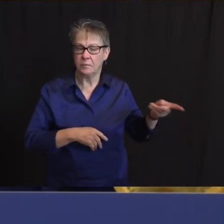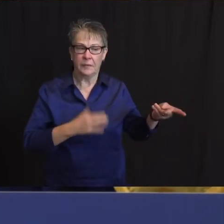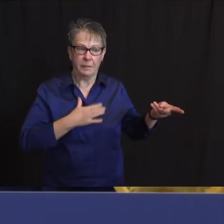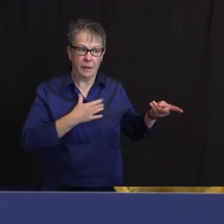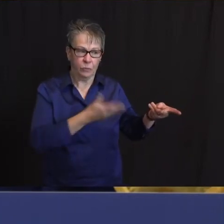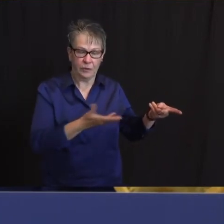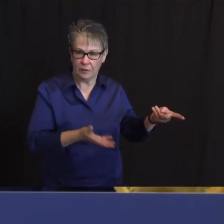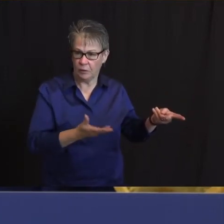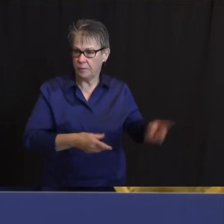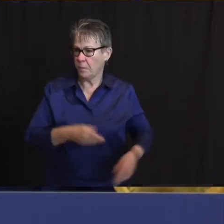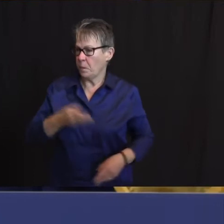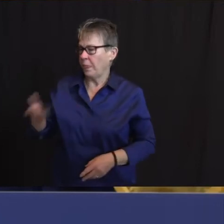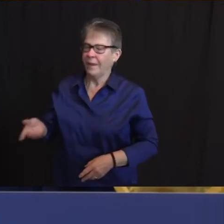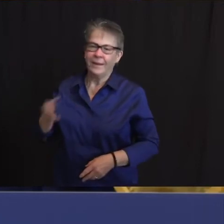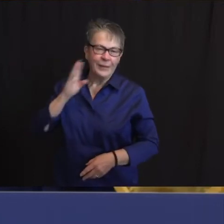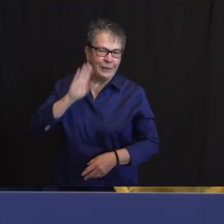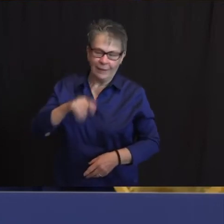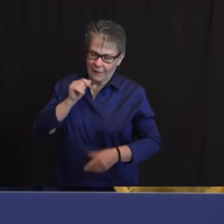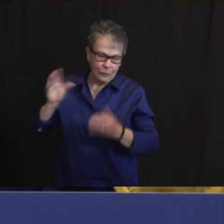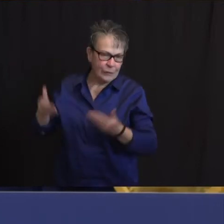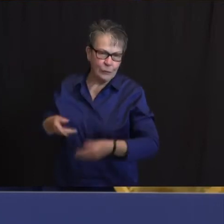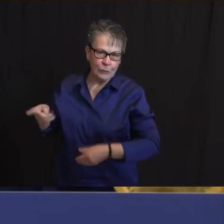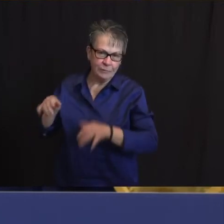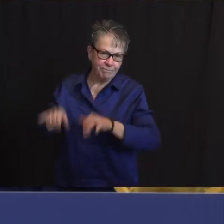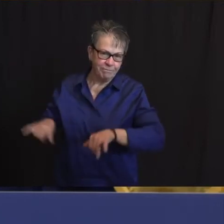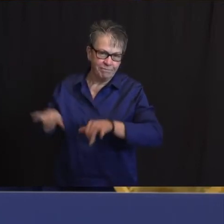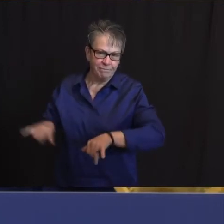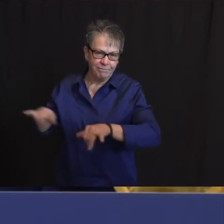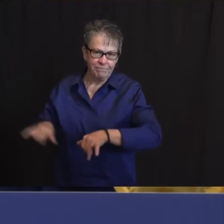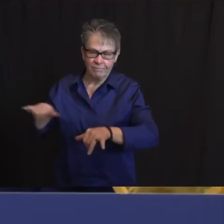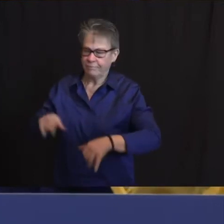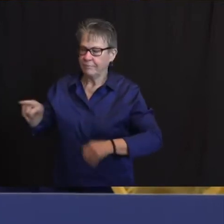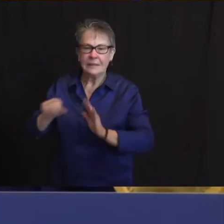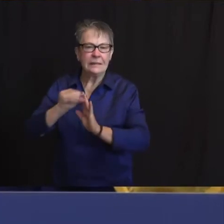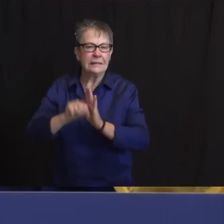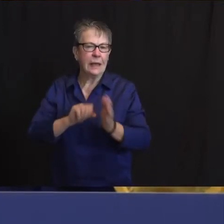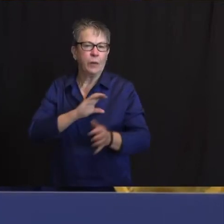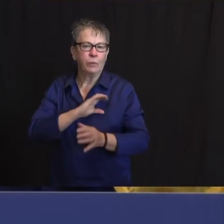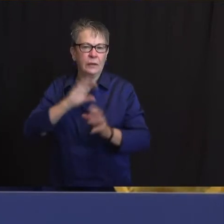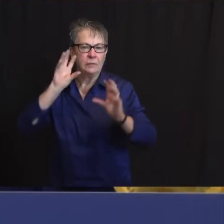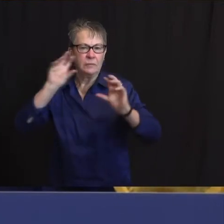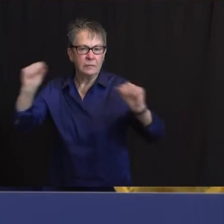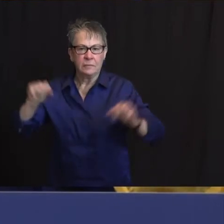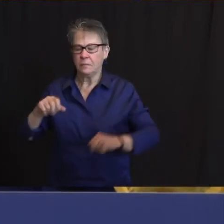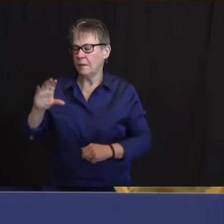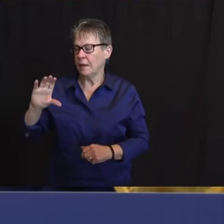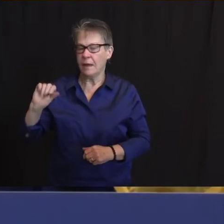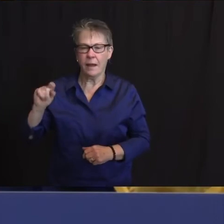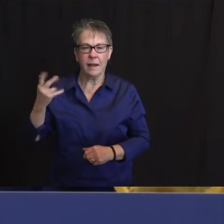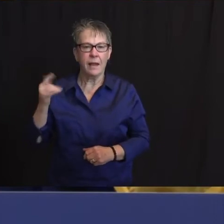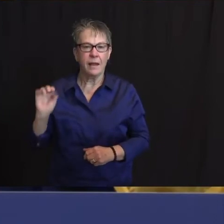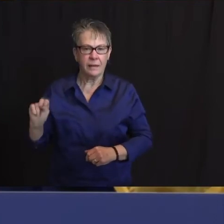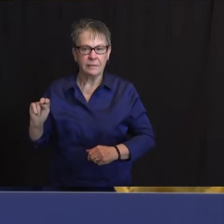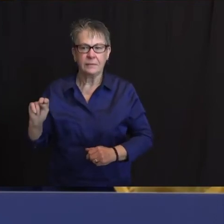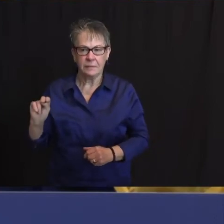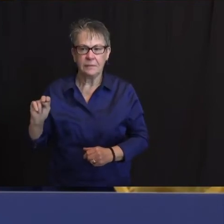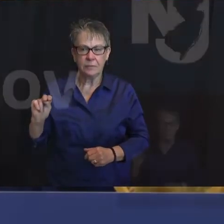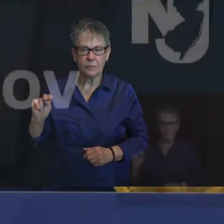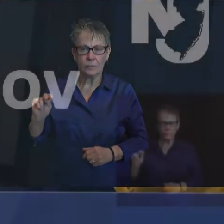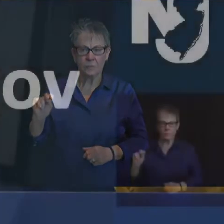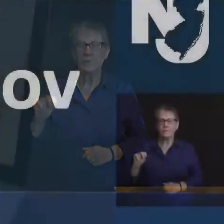no introduction, the Superintendent of the State Police, Colonel Pat Callahan. We have Jared Maples with us, the Director of the Office of Homeland Security and Preparedness, Chief